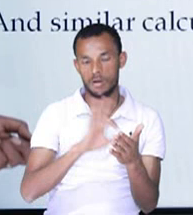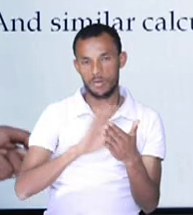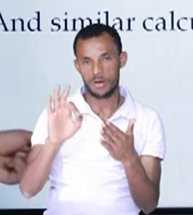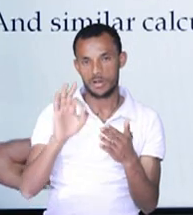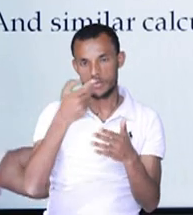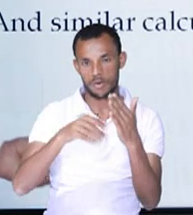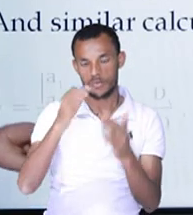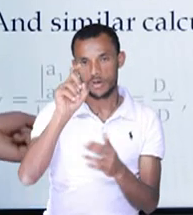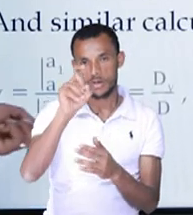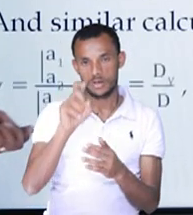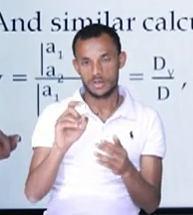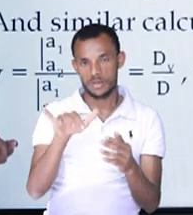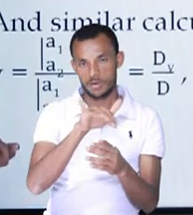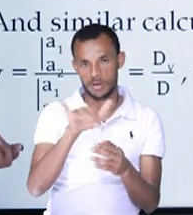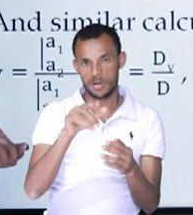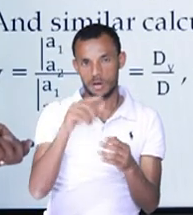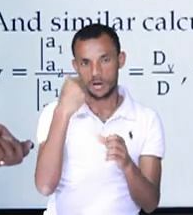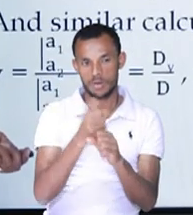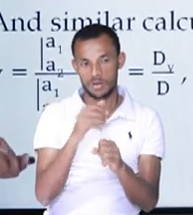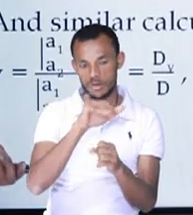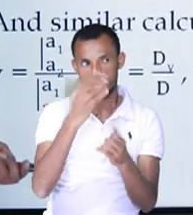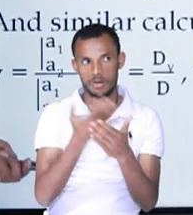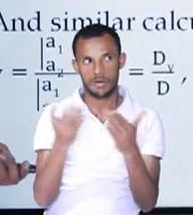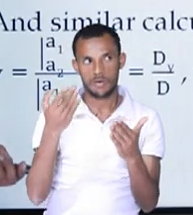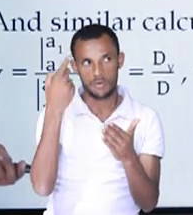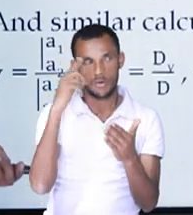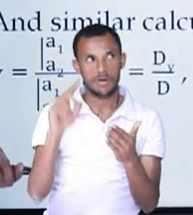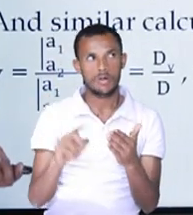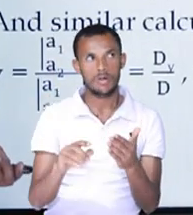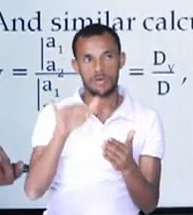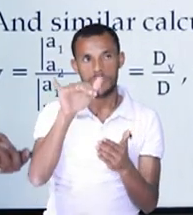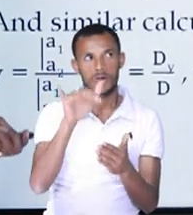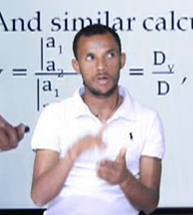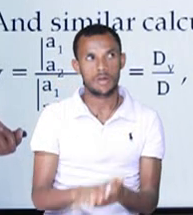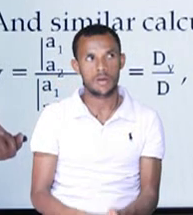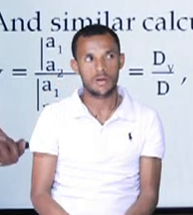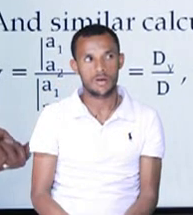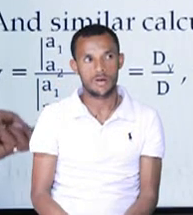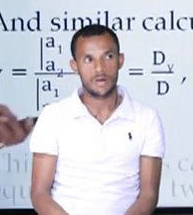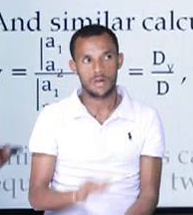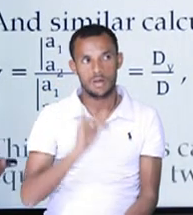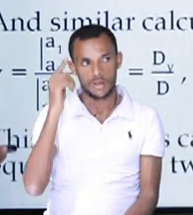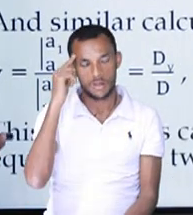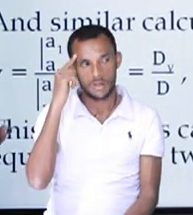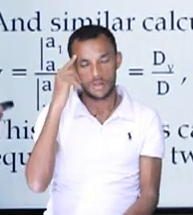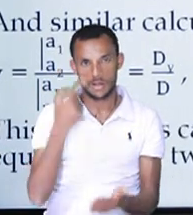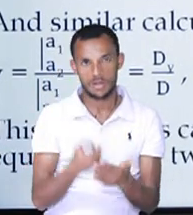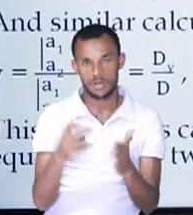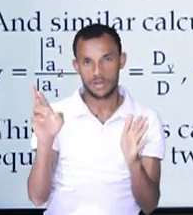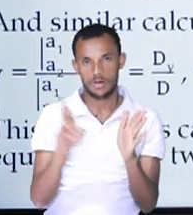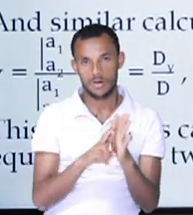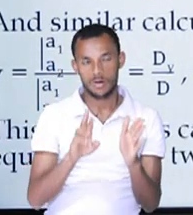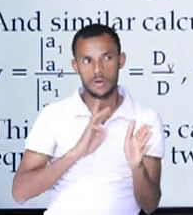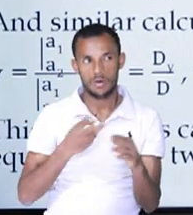x. Similarly, we can do the same thing for y. I think this rule we